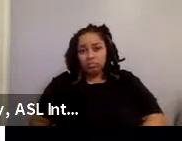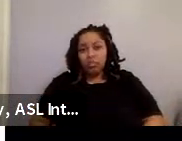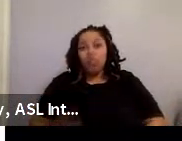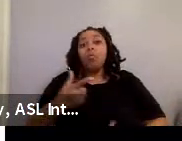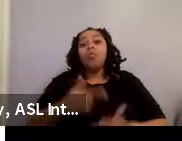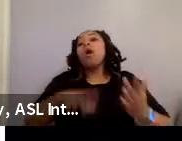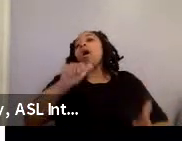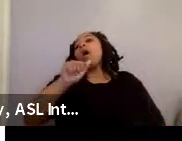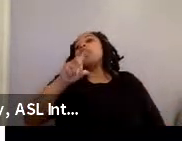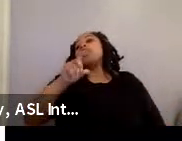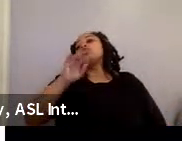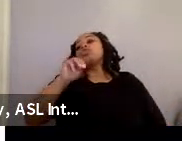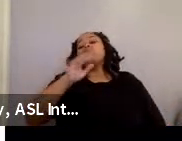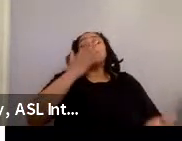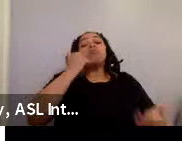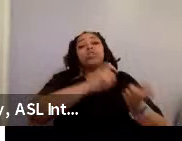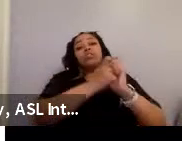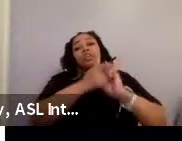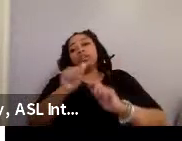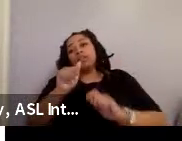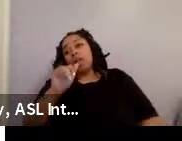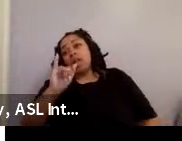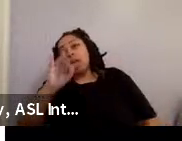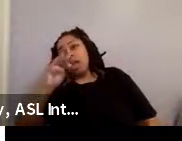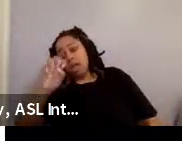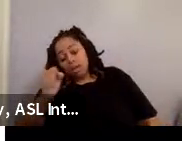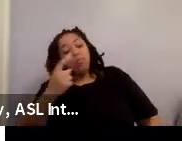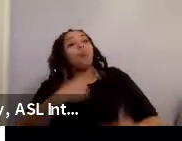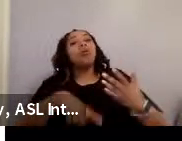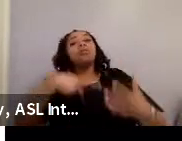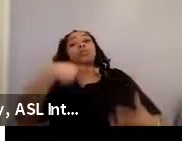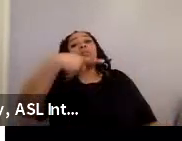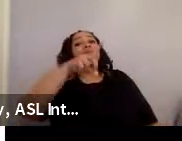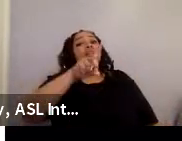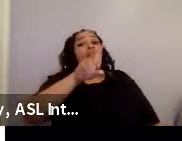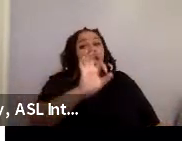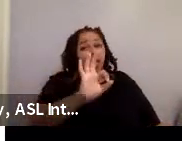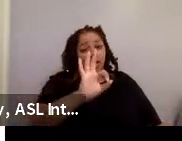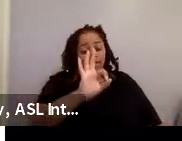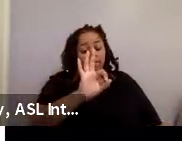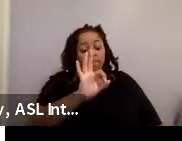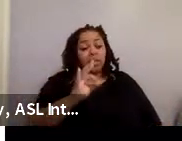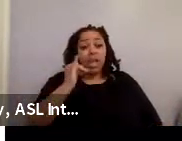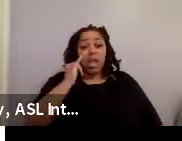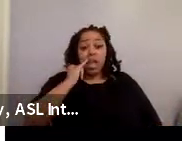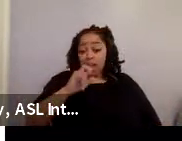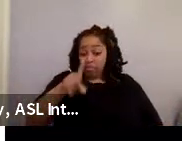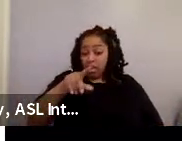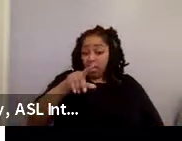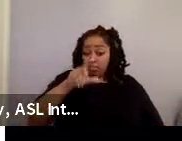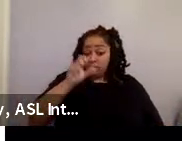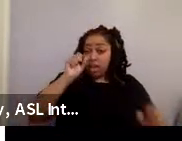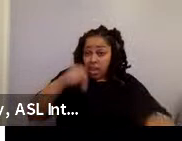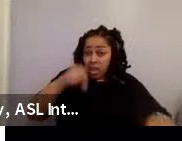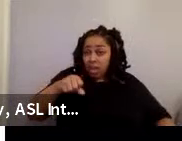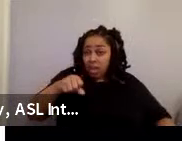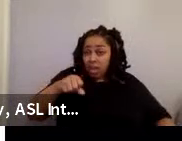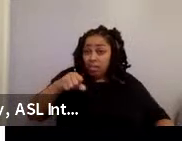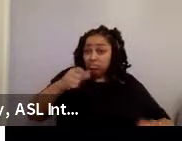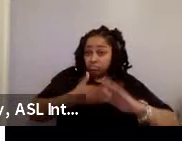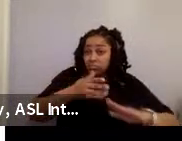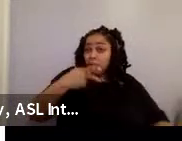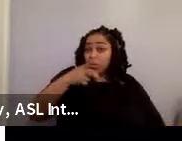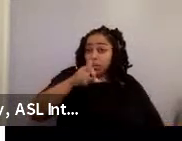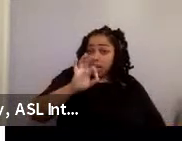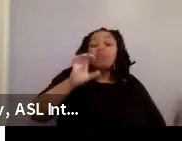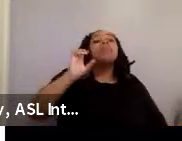over to AIM says is what is a PDF. So a modern PDF. If your tool can do a modern PDF, it also needs to be able to